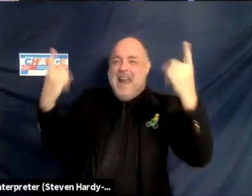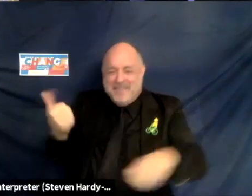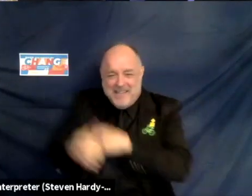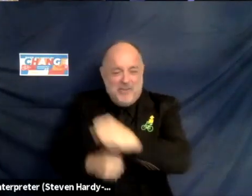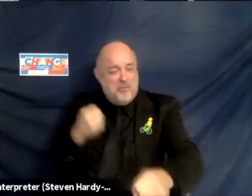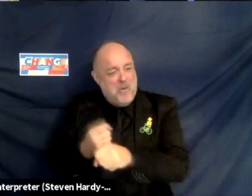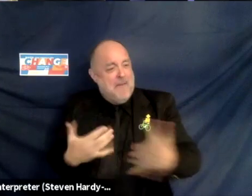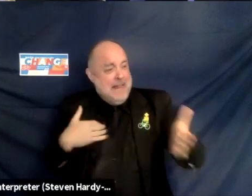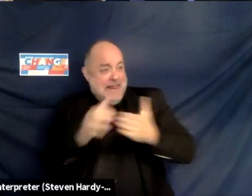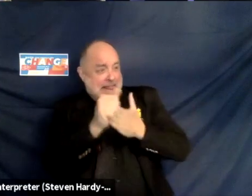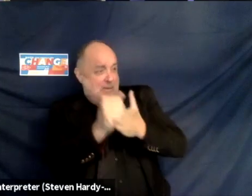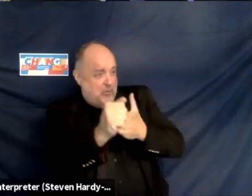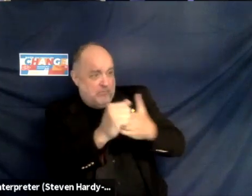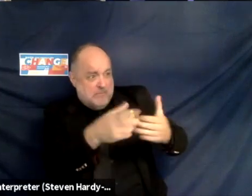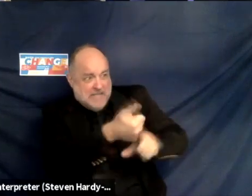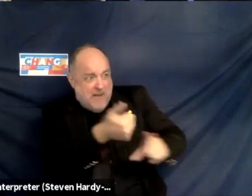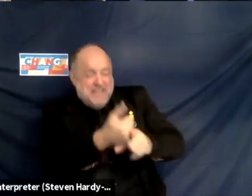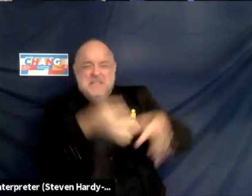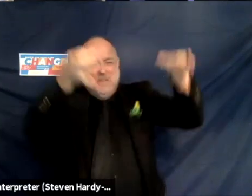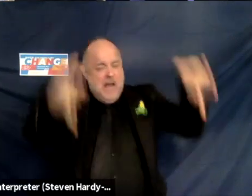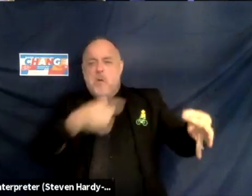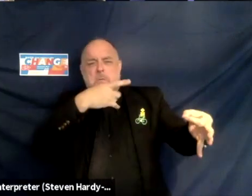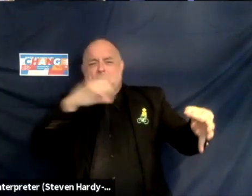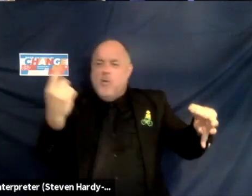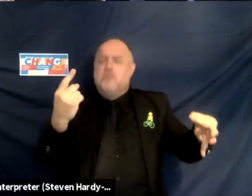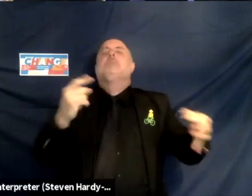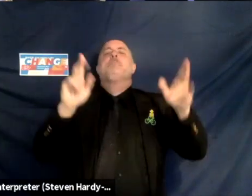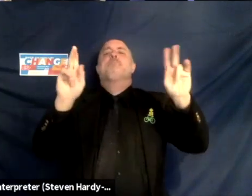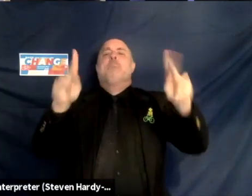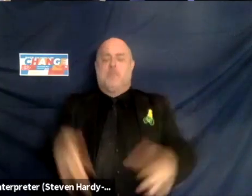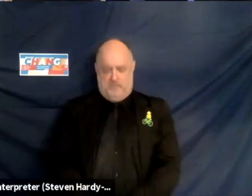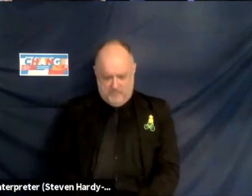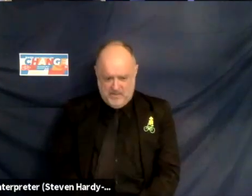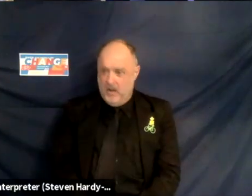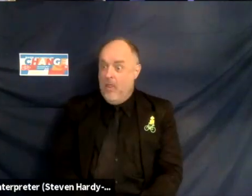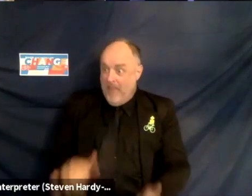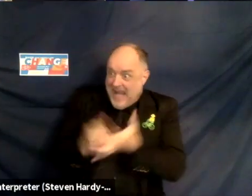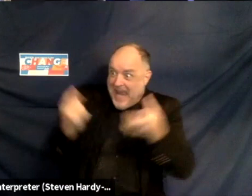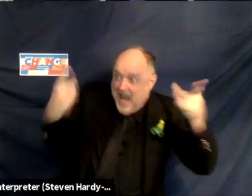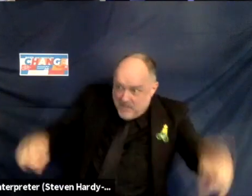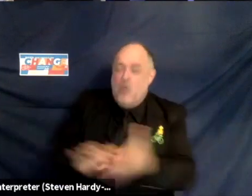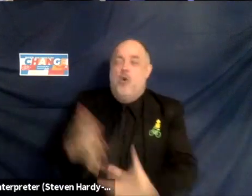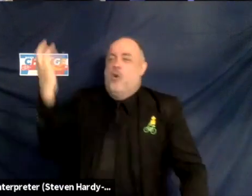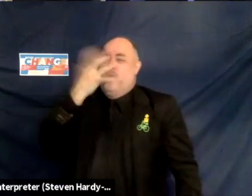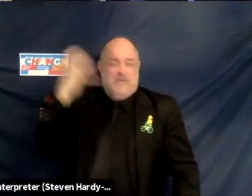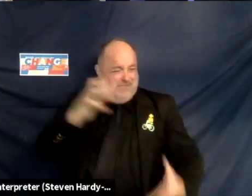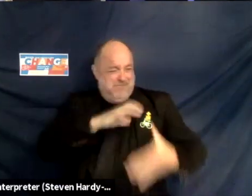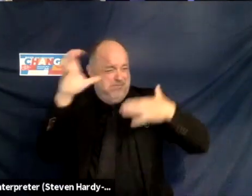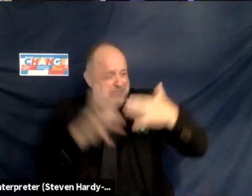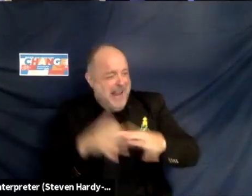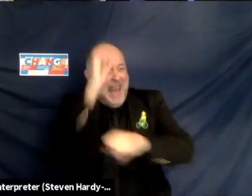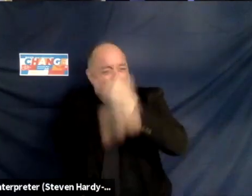that have leaders that put people at the center of the work. We know that we can make progress towards realizing our vision of a nation where everyone enjoys